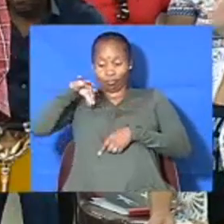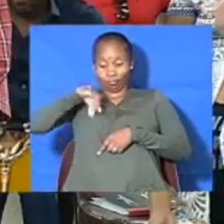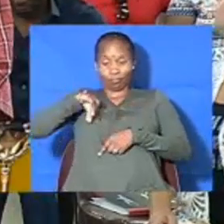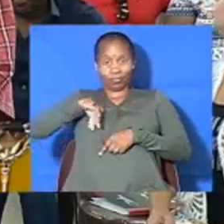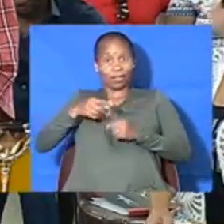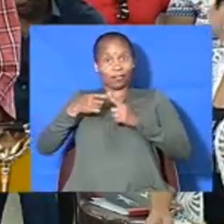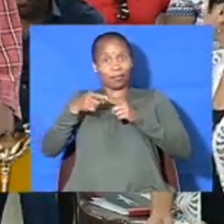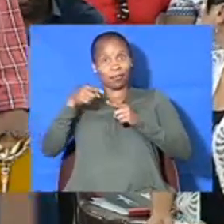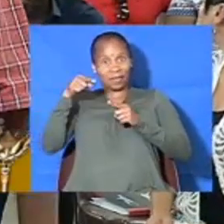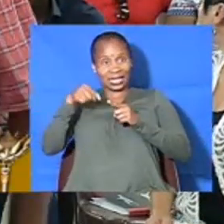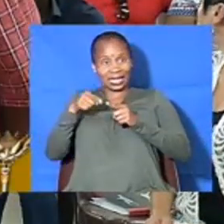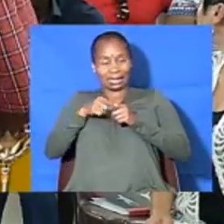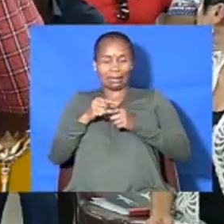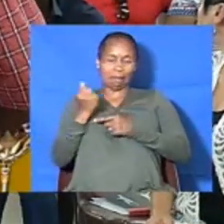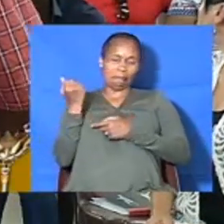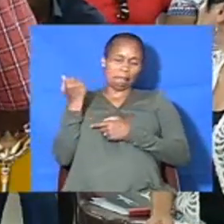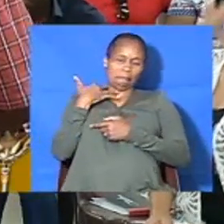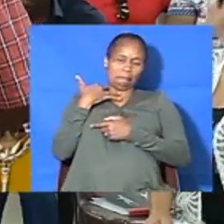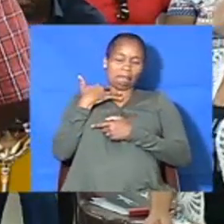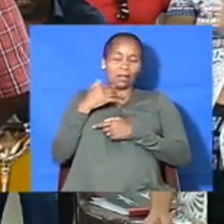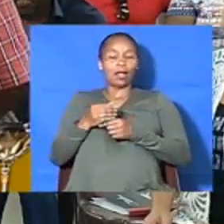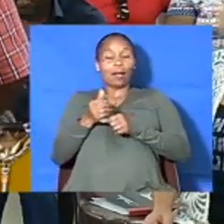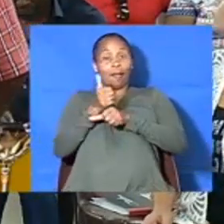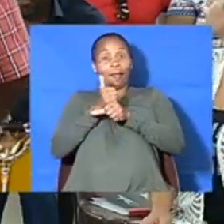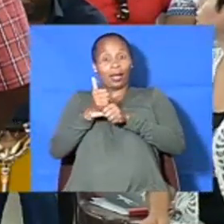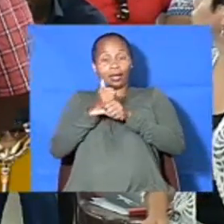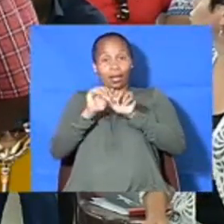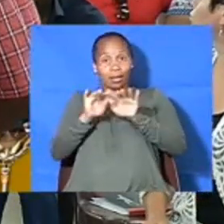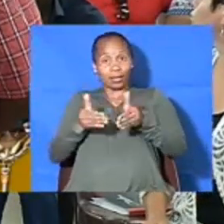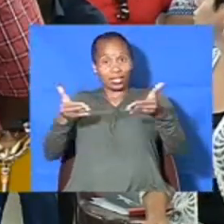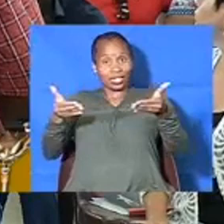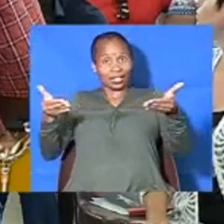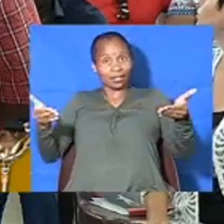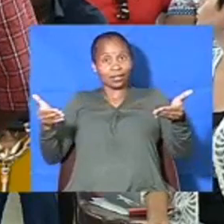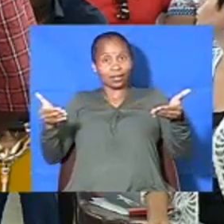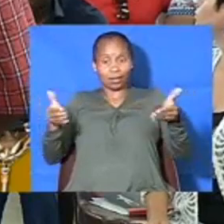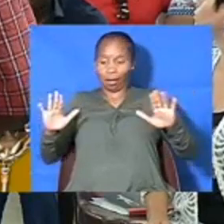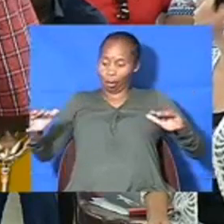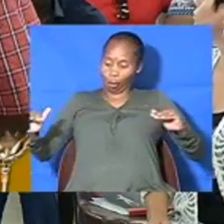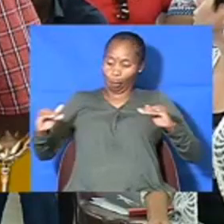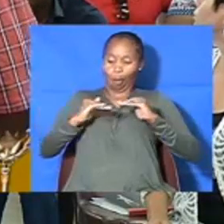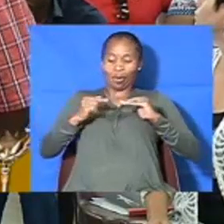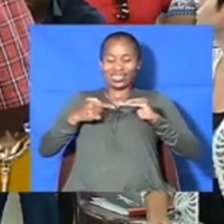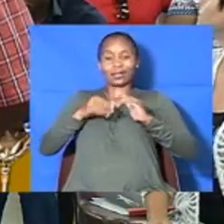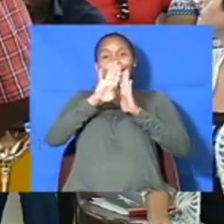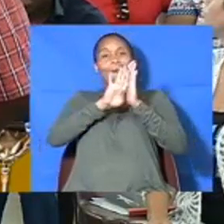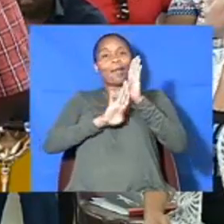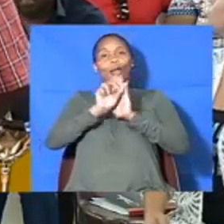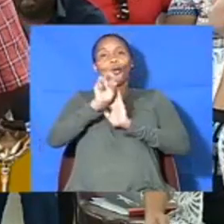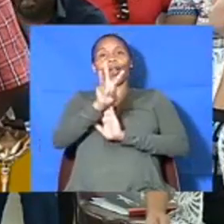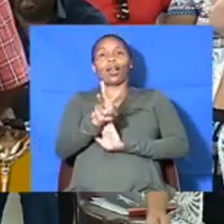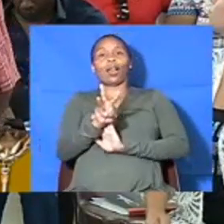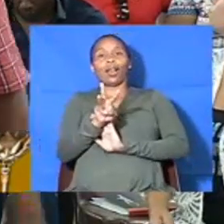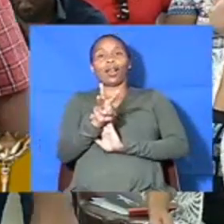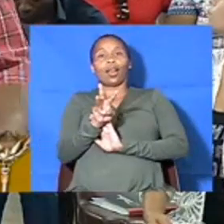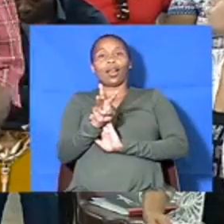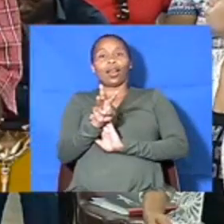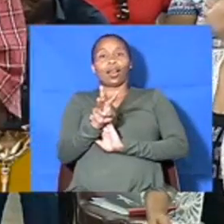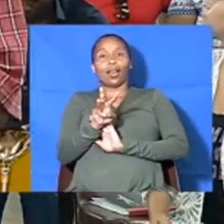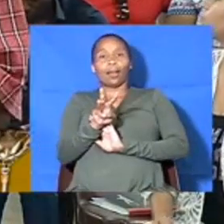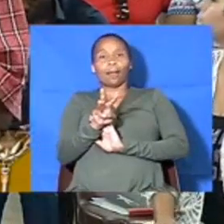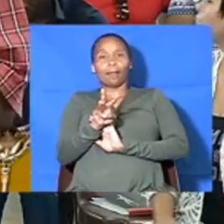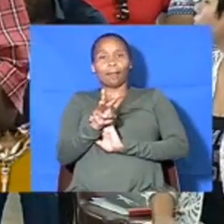leboa modimo ka se a se dirile o around Linyenye. I'd like to thank God about what he did in Linyenye. Gobane I was on